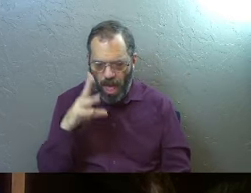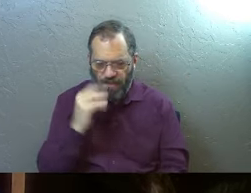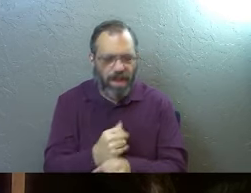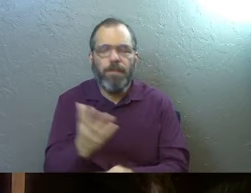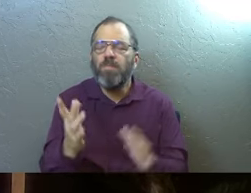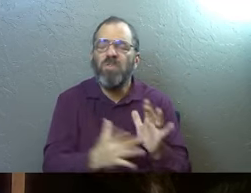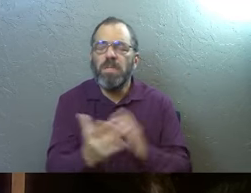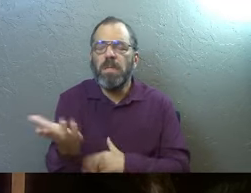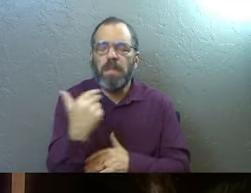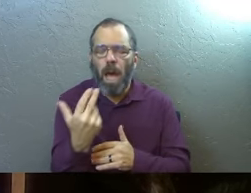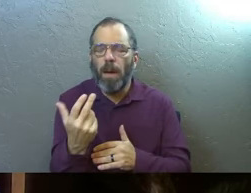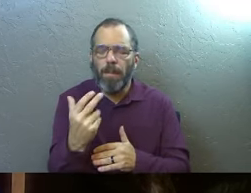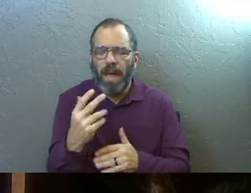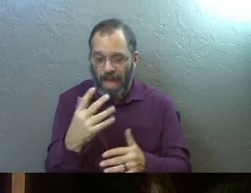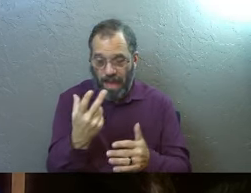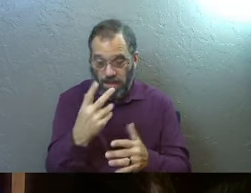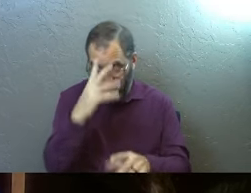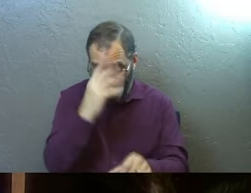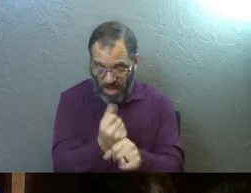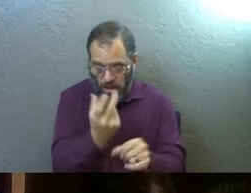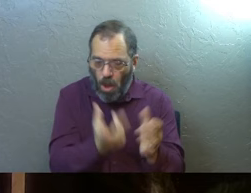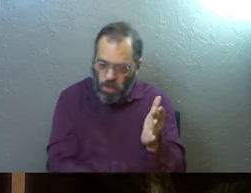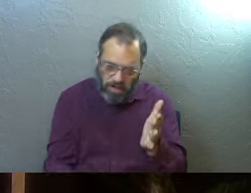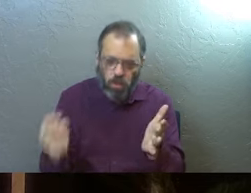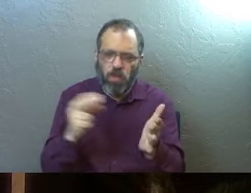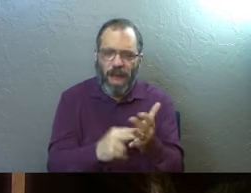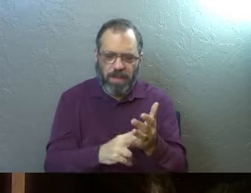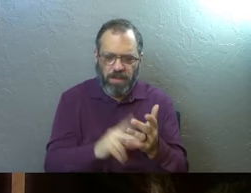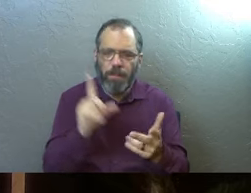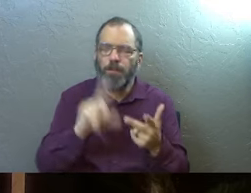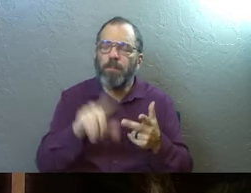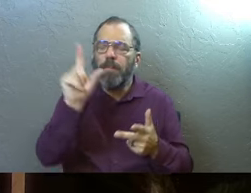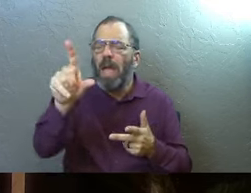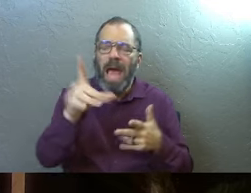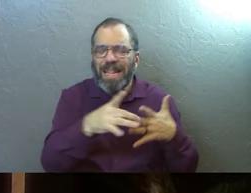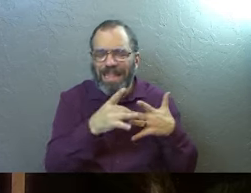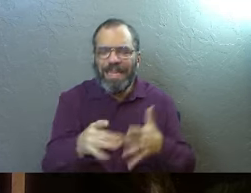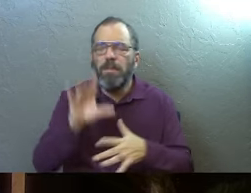them? Jesus, would you come and bring them onto your path of